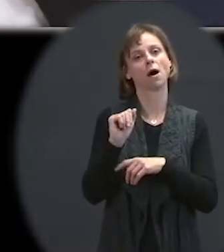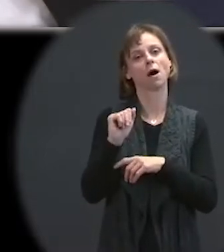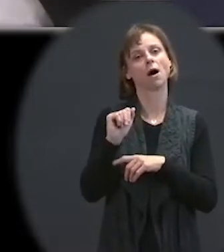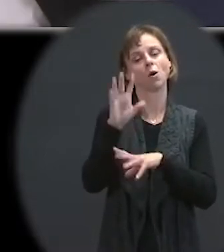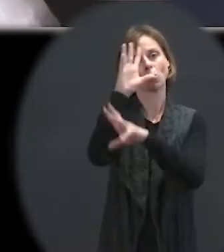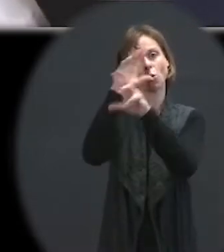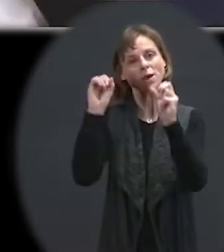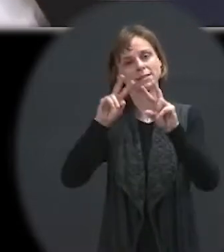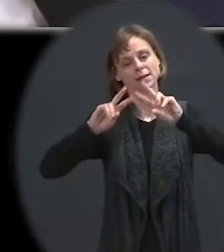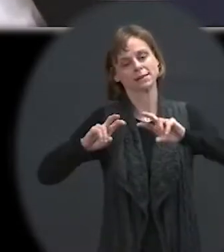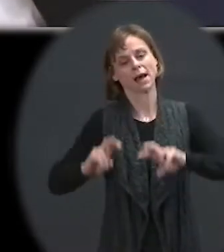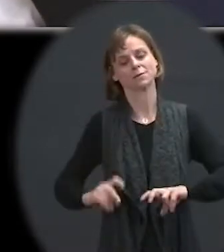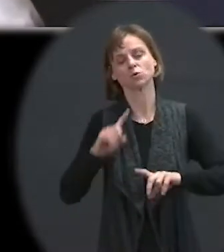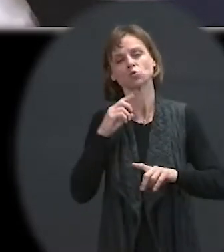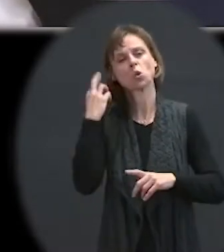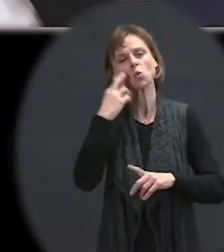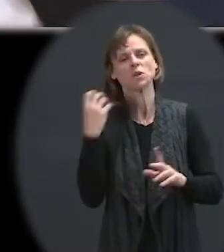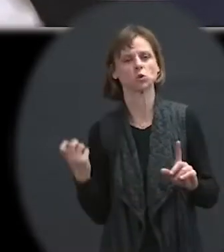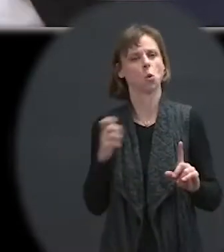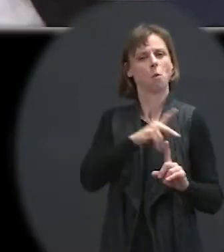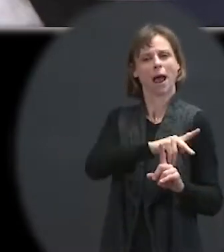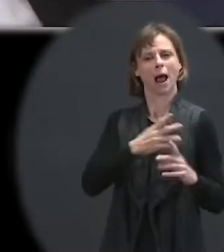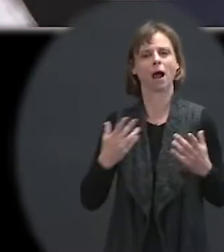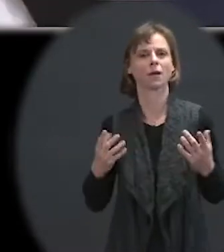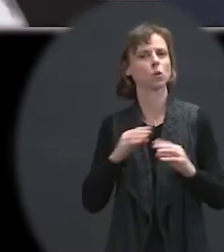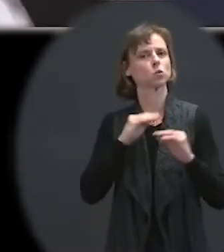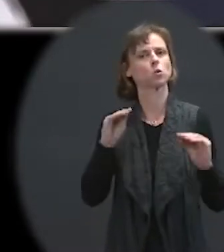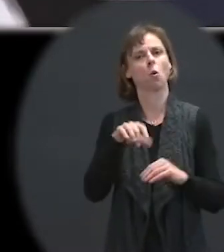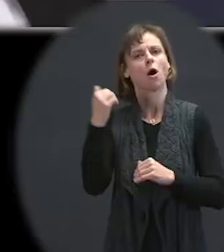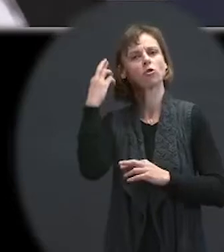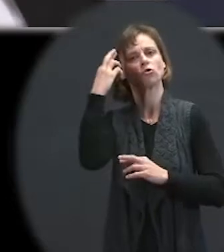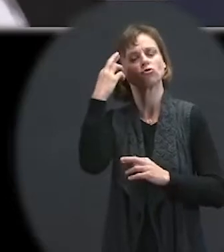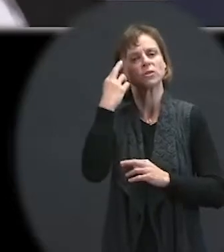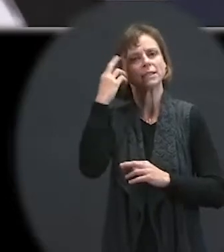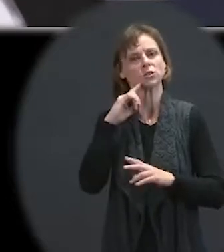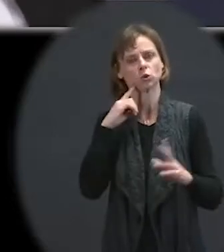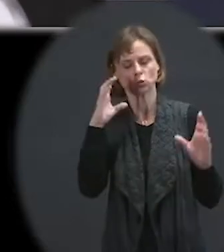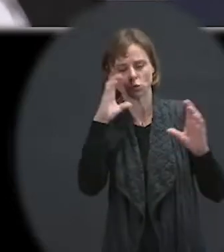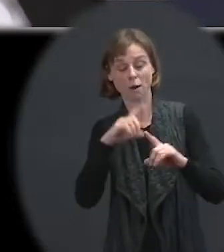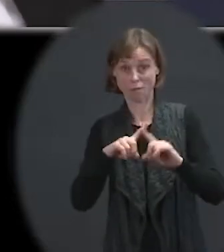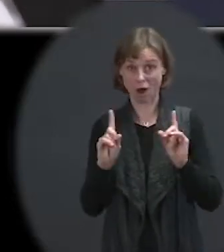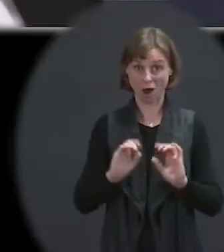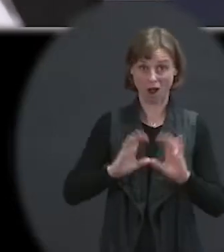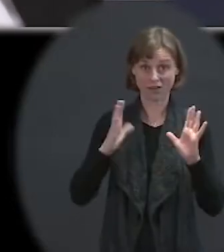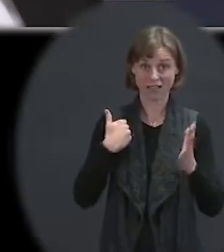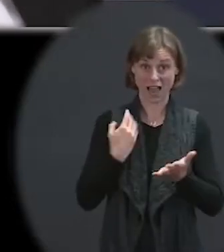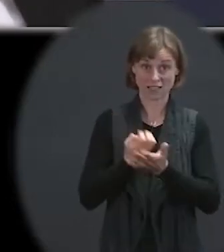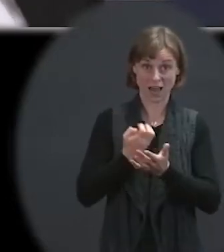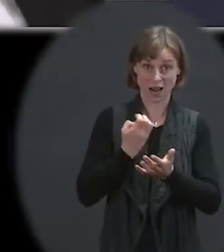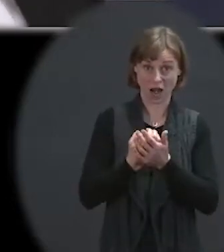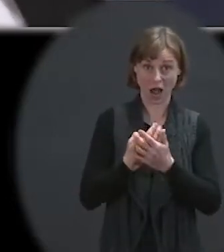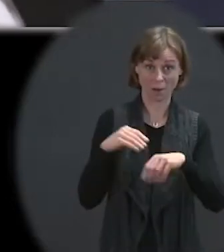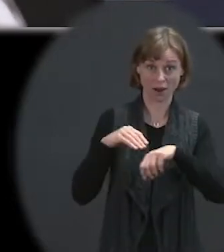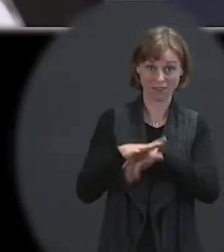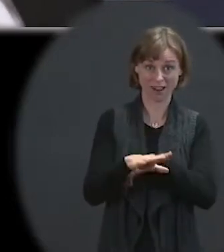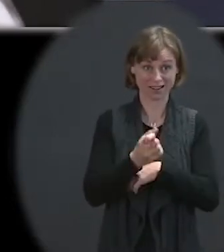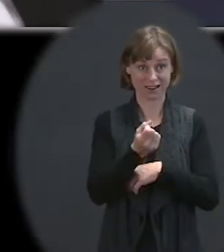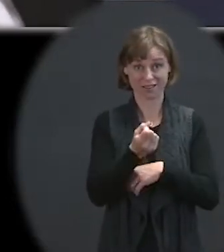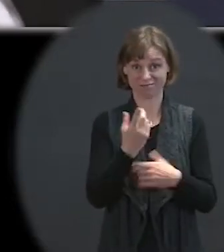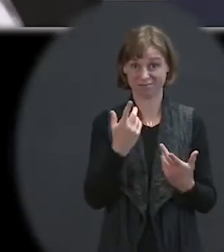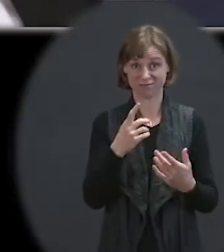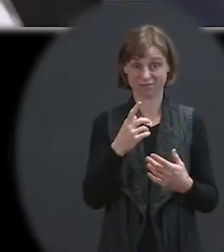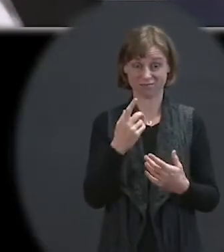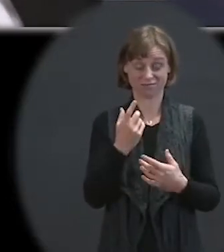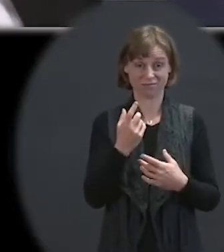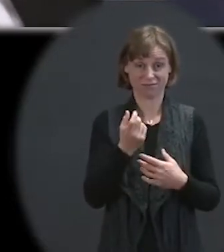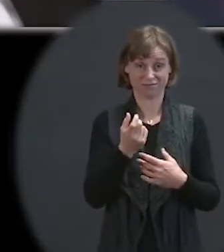they said. There was no other reason to explore it. There is an economic effect, though, of course, now. About 11,000 people had jobs connected